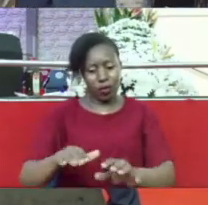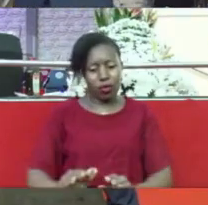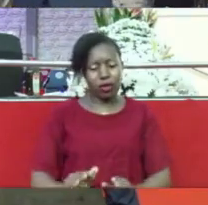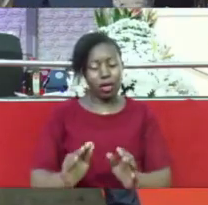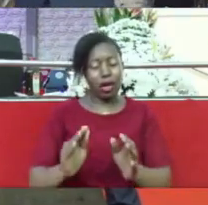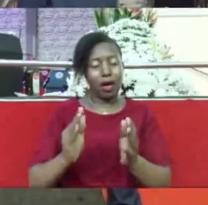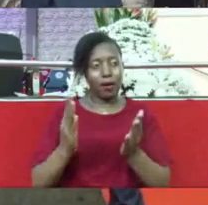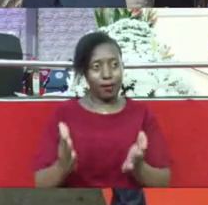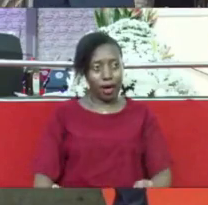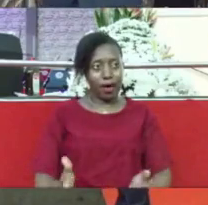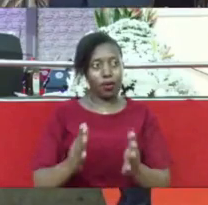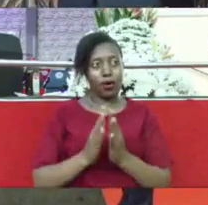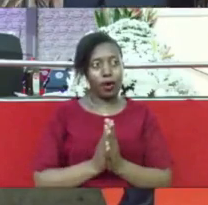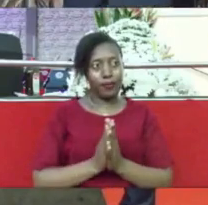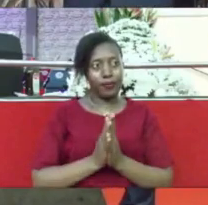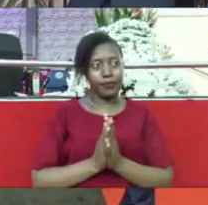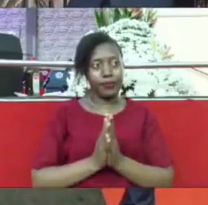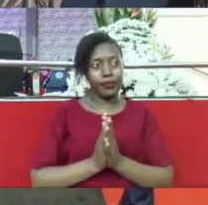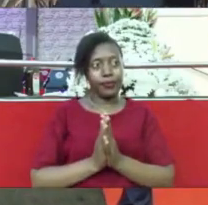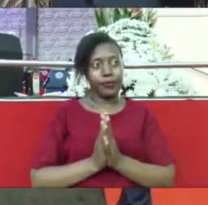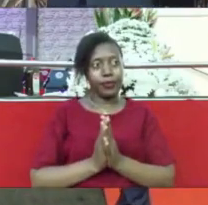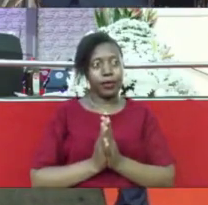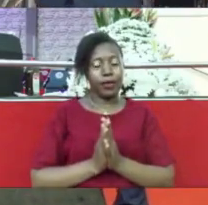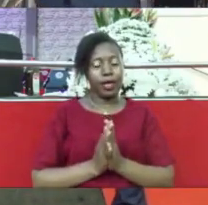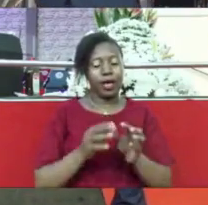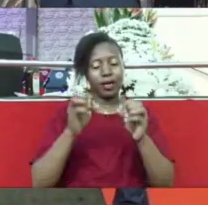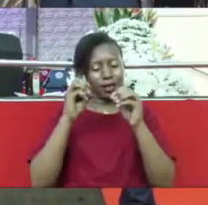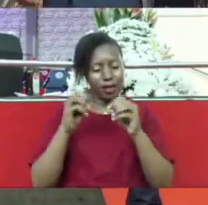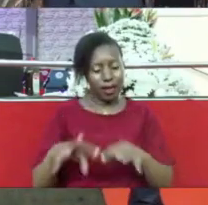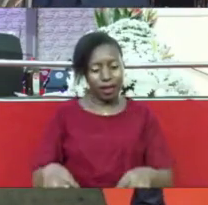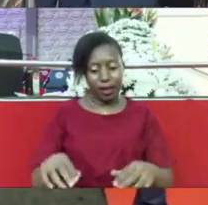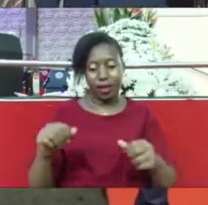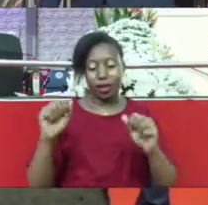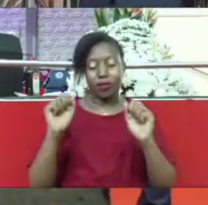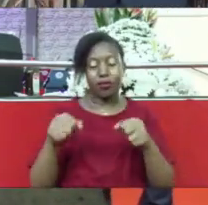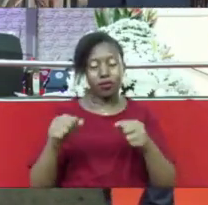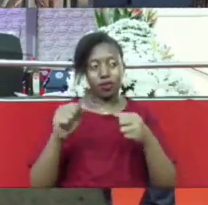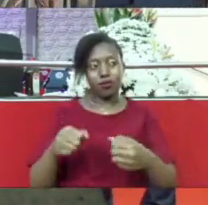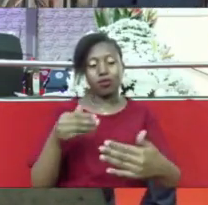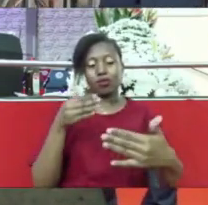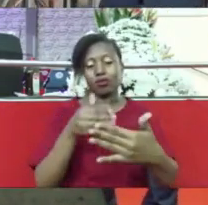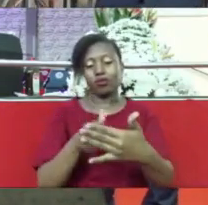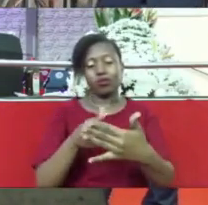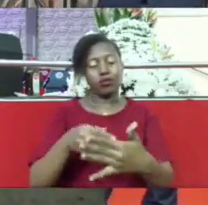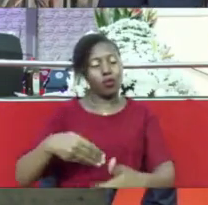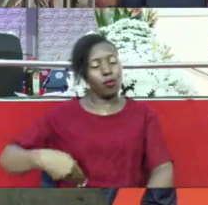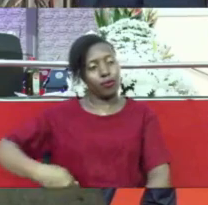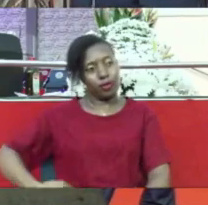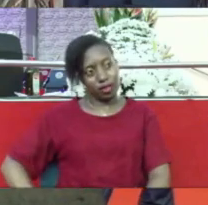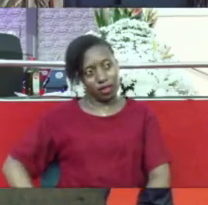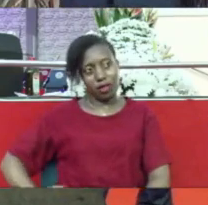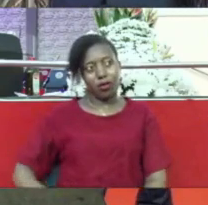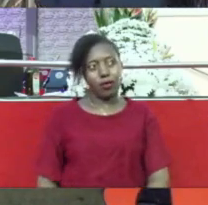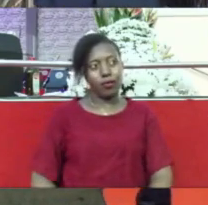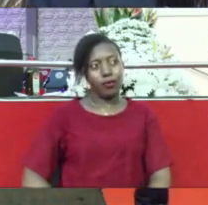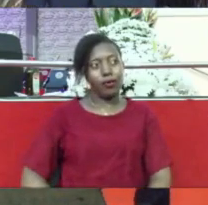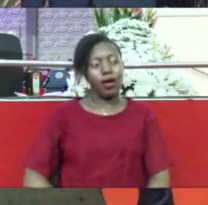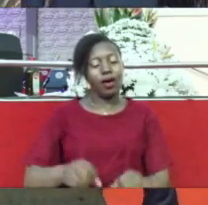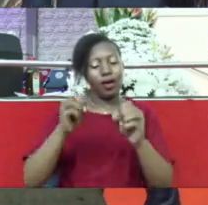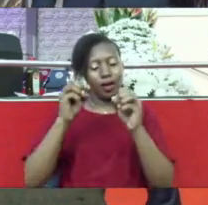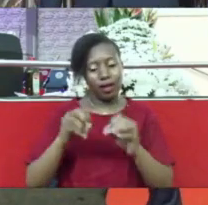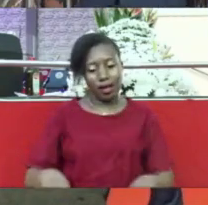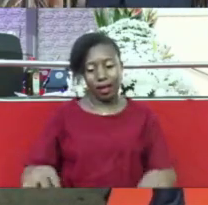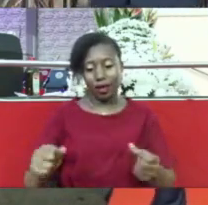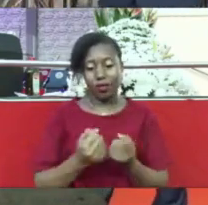mtu wa kung'ang'ana wa kupenyeza. Nothing could stand before him. Hakuna kitu kingesimama mbele yake. Nothing was